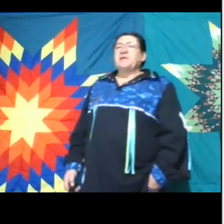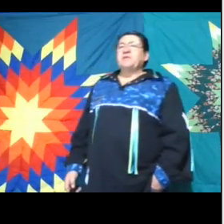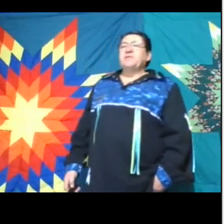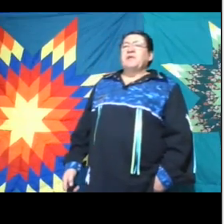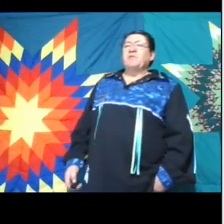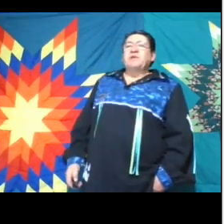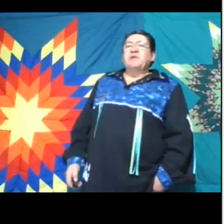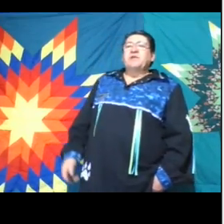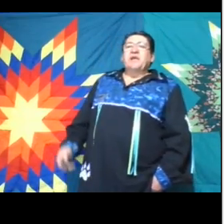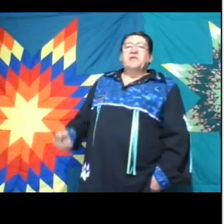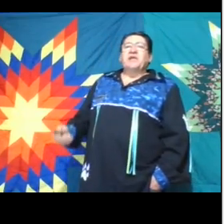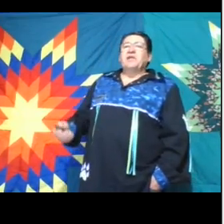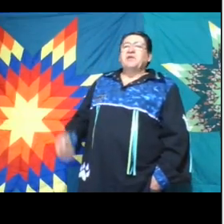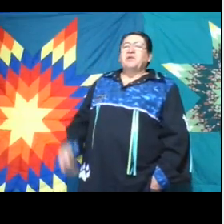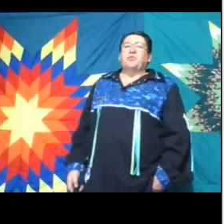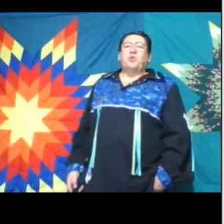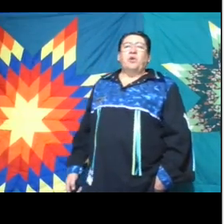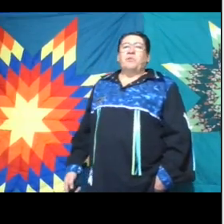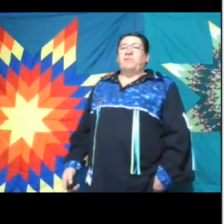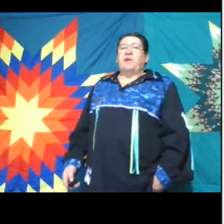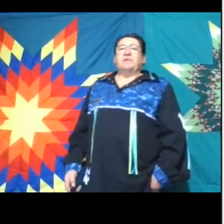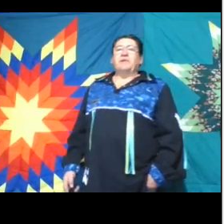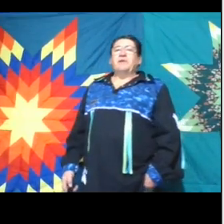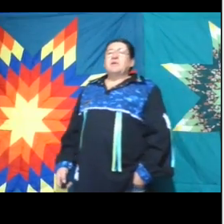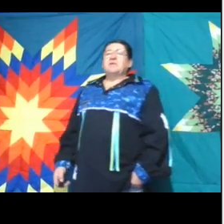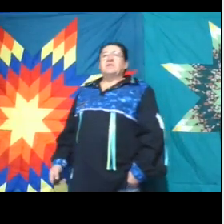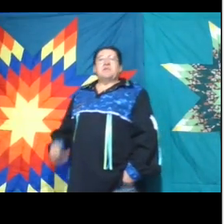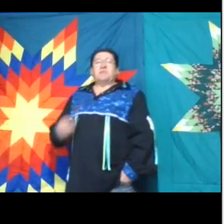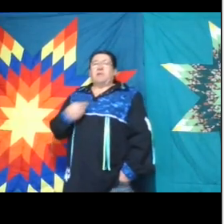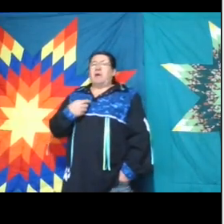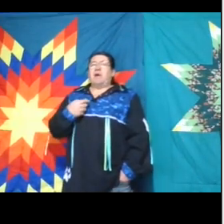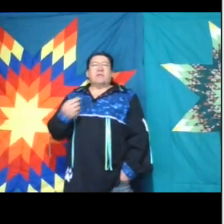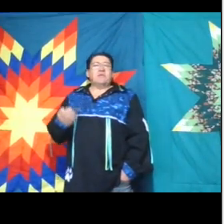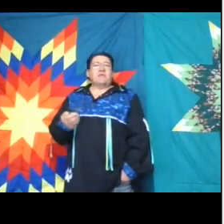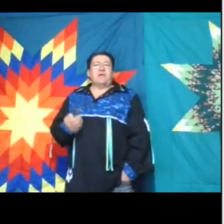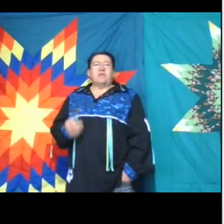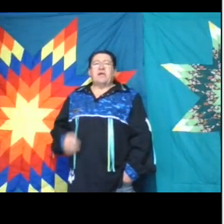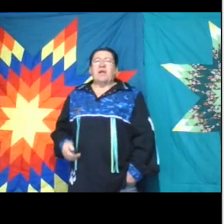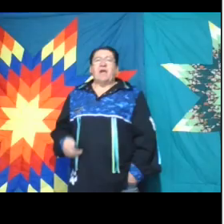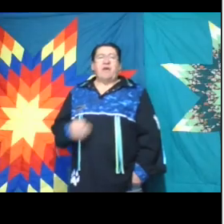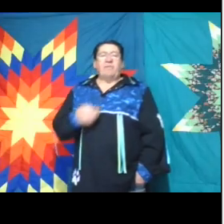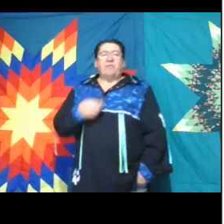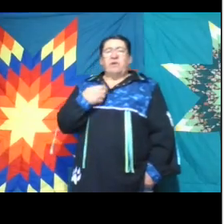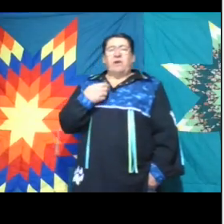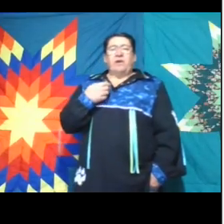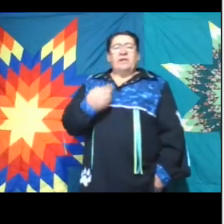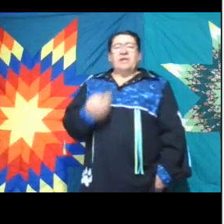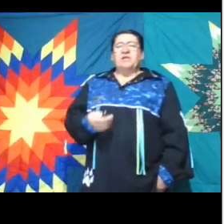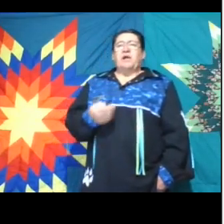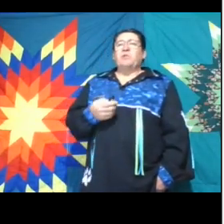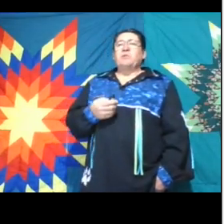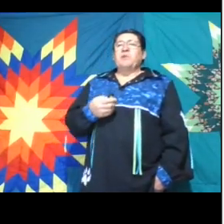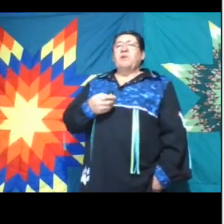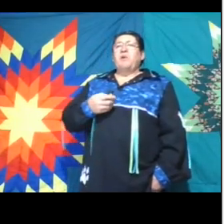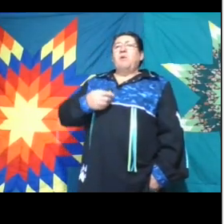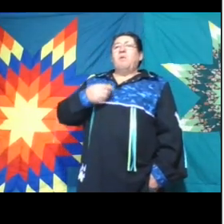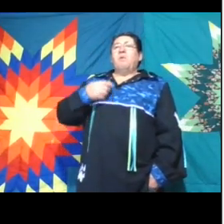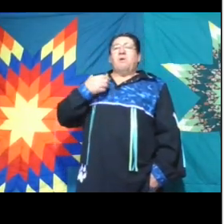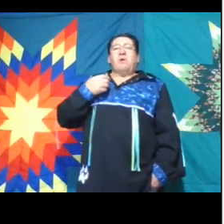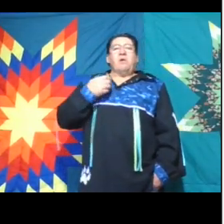Indigenous issues and outreach at educational employment events. So just what I was saying, either having an Indigenous